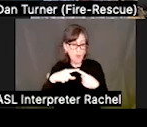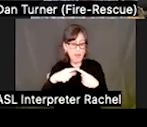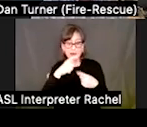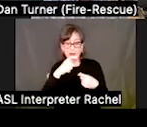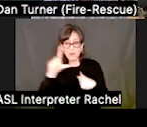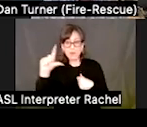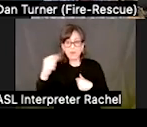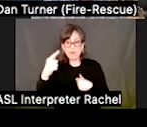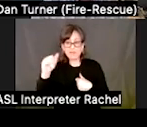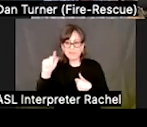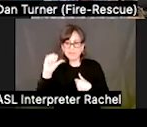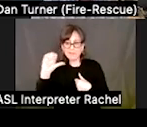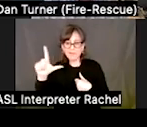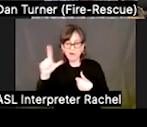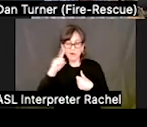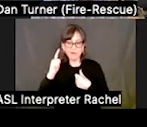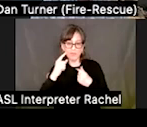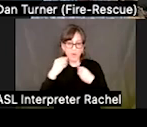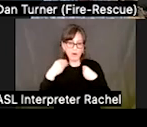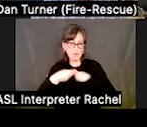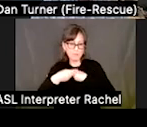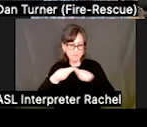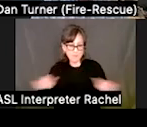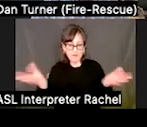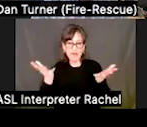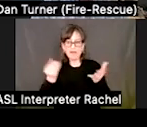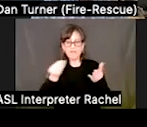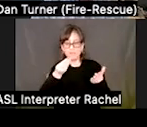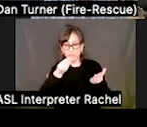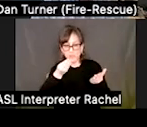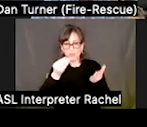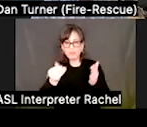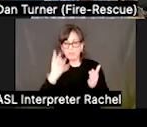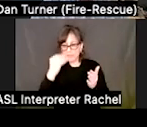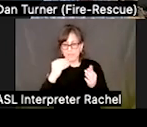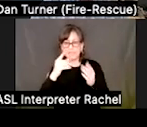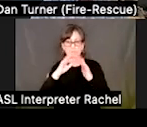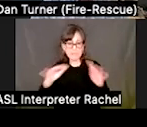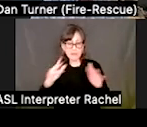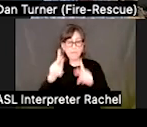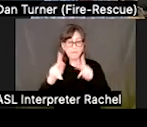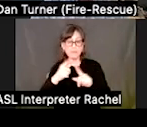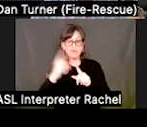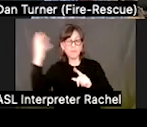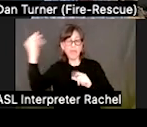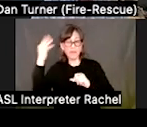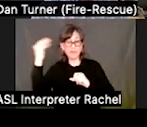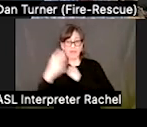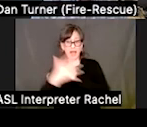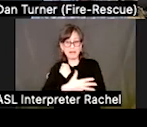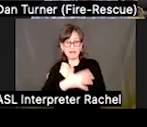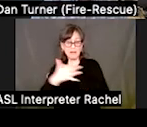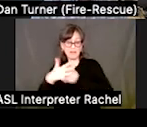feeding, sleeping, supplies for all of these folks that are coming from out of the area. Remember, this is an earthquake. So you have a lot of displaced local